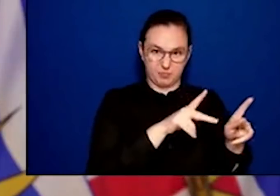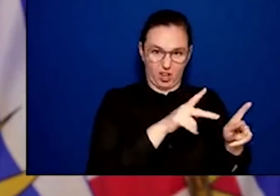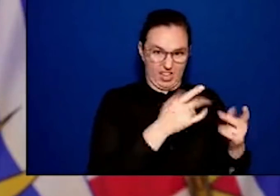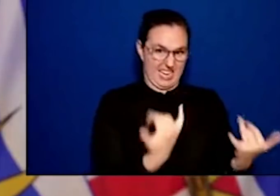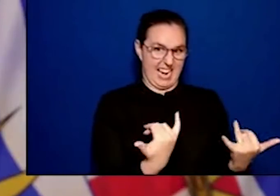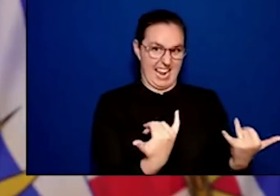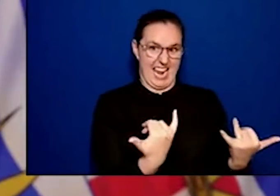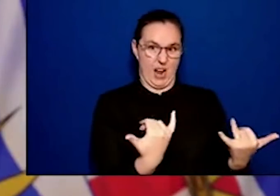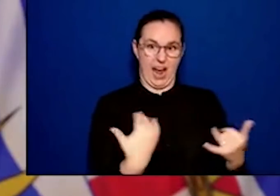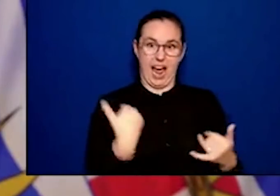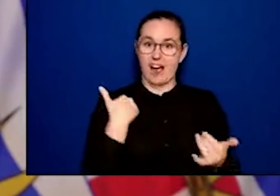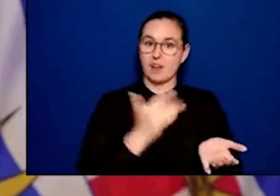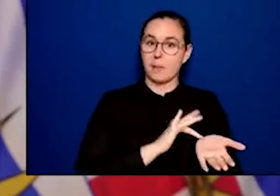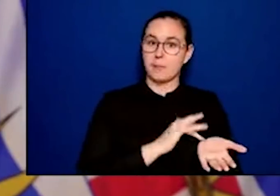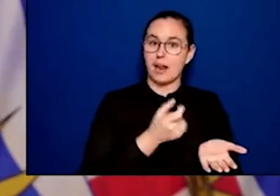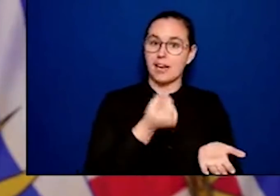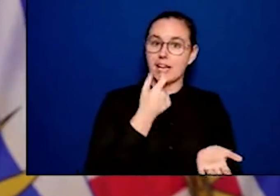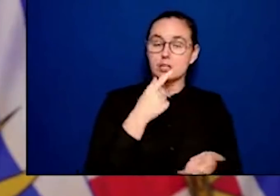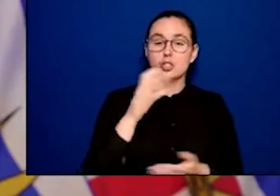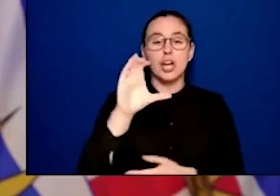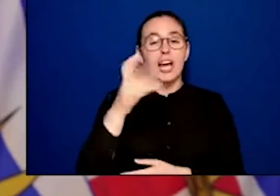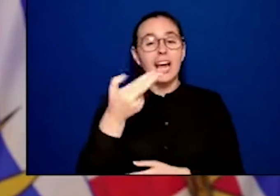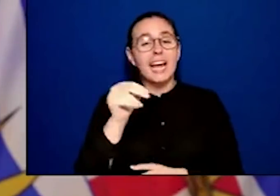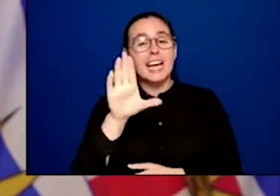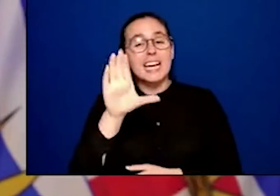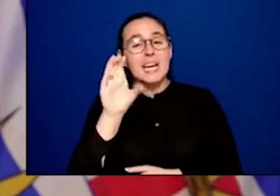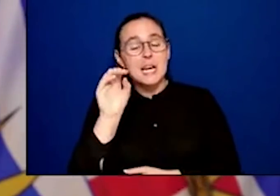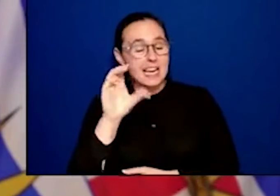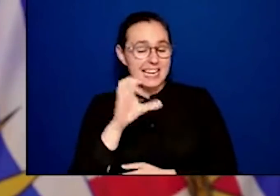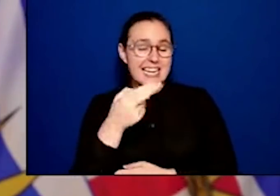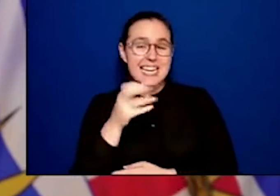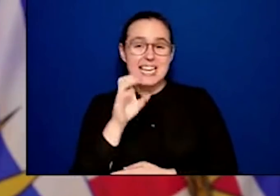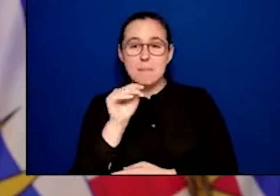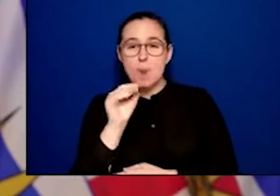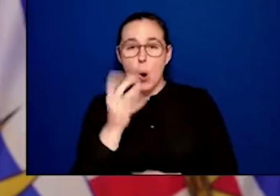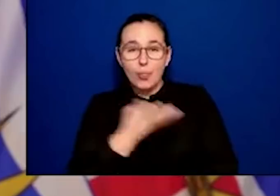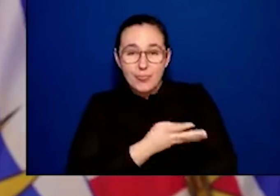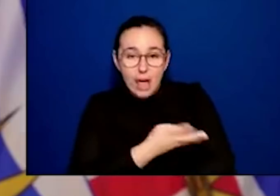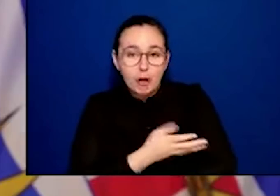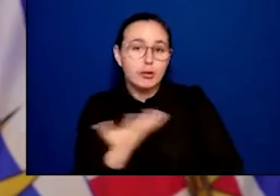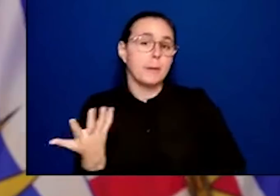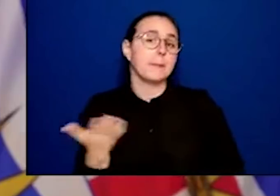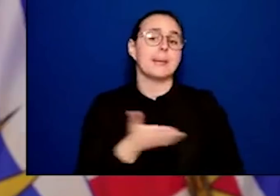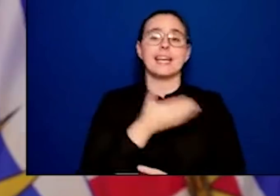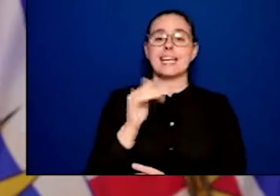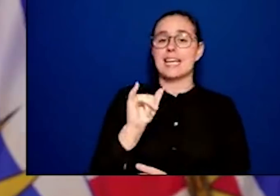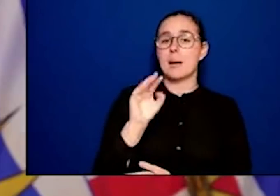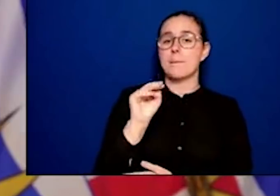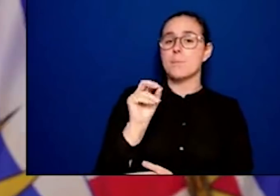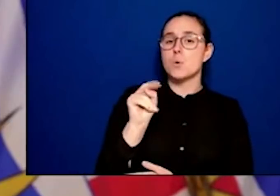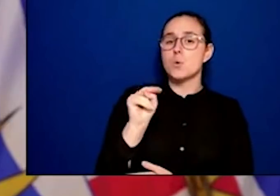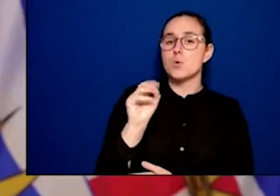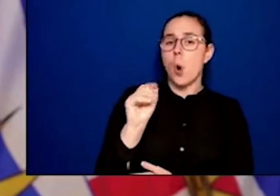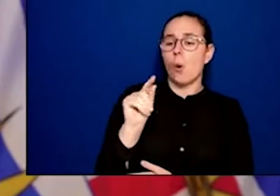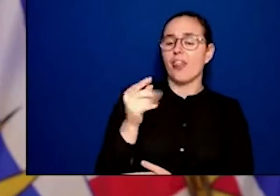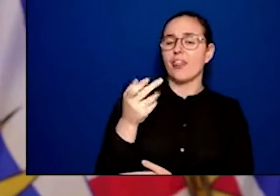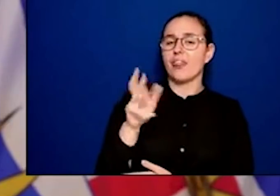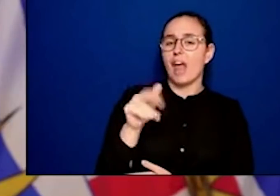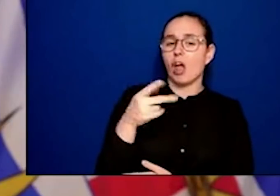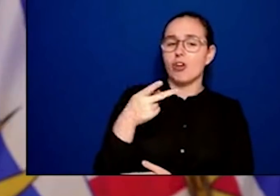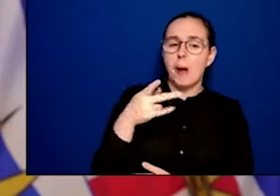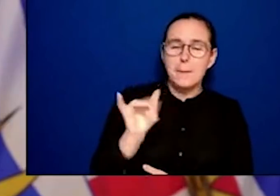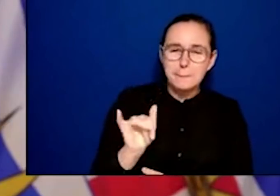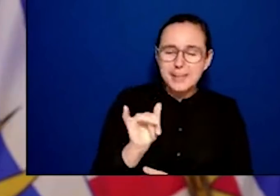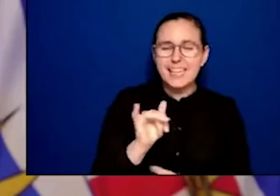that includes chemotherapy, molecular therapy, immunotherapy, targeted therapies, including CAR T,